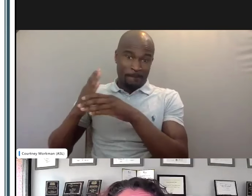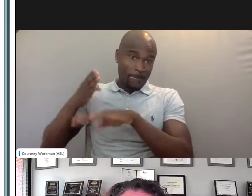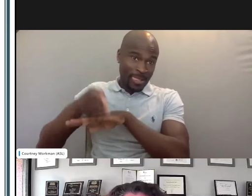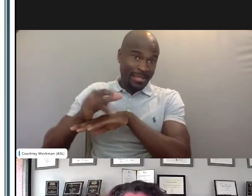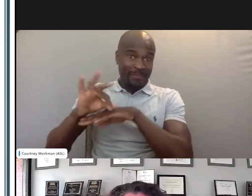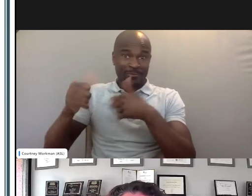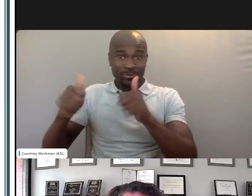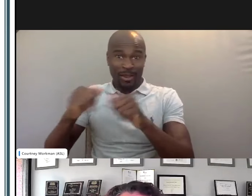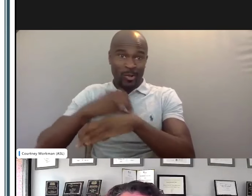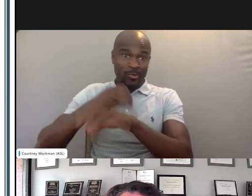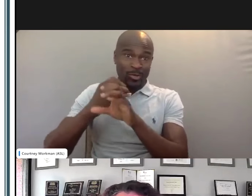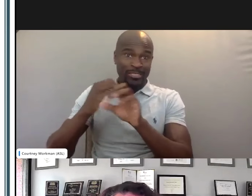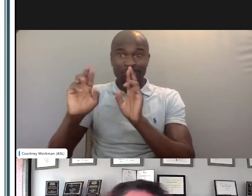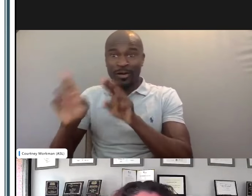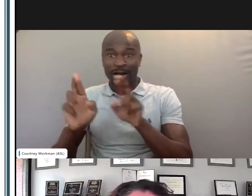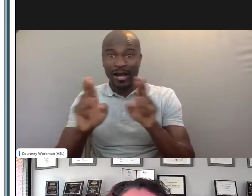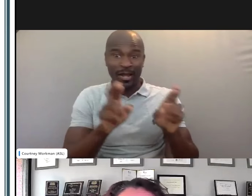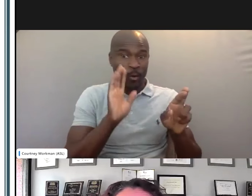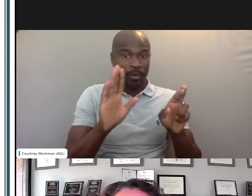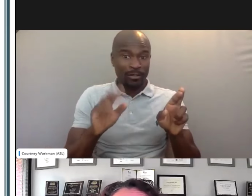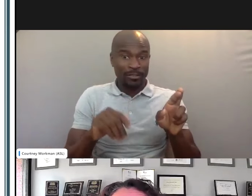response, right? You're not going to necessarily pull somebody in and